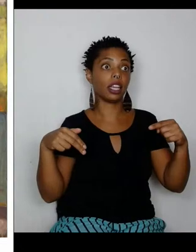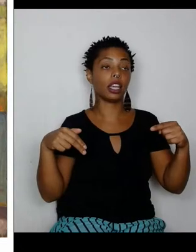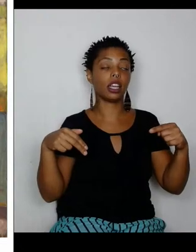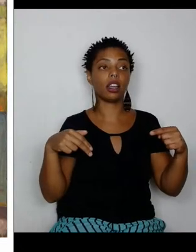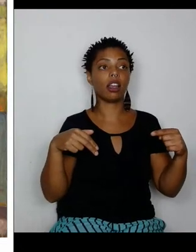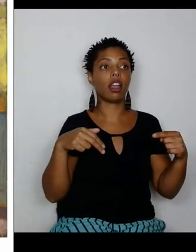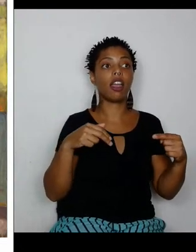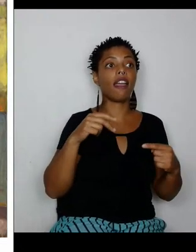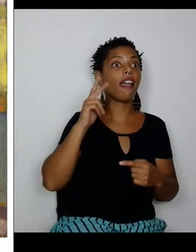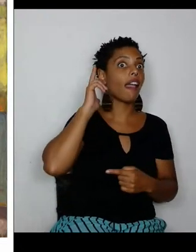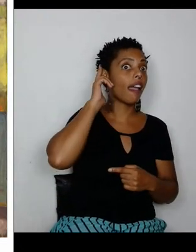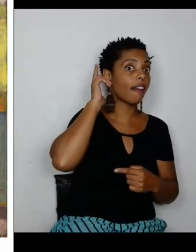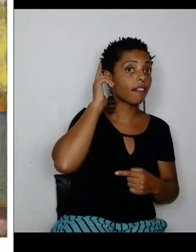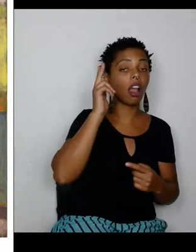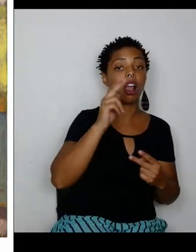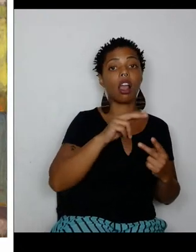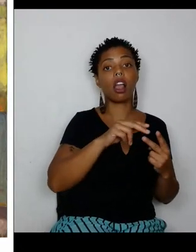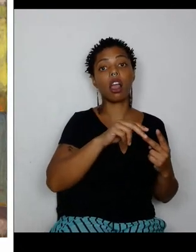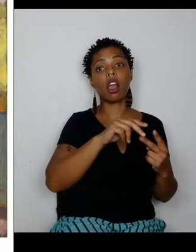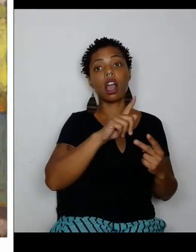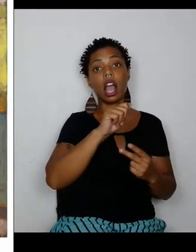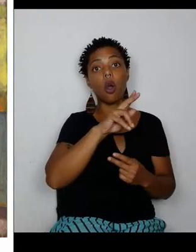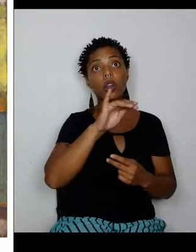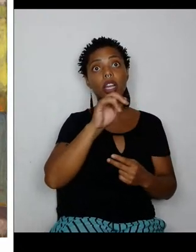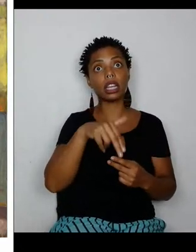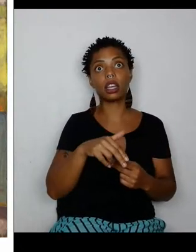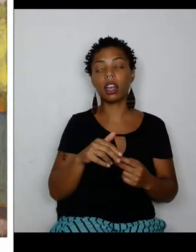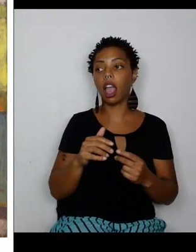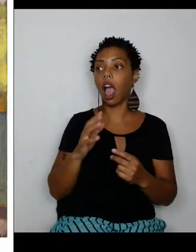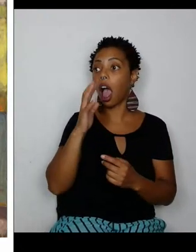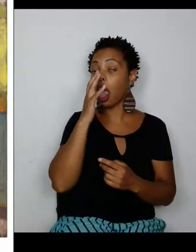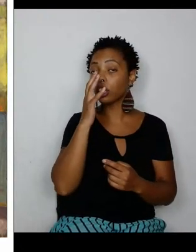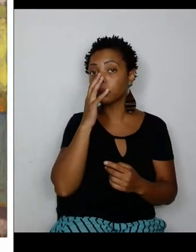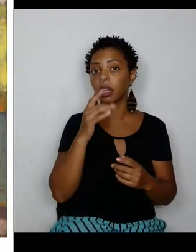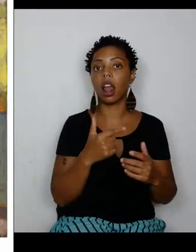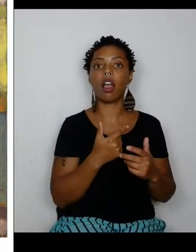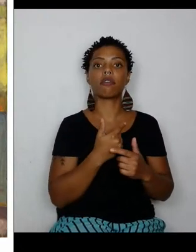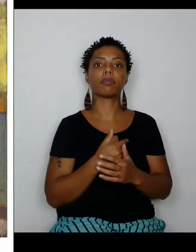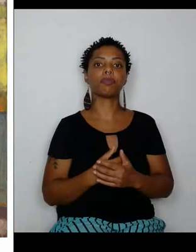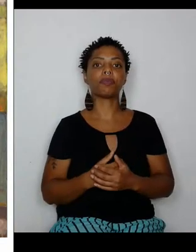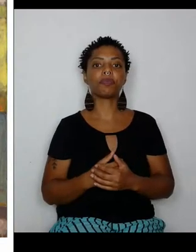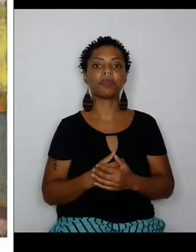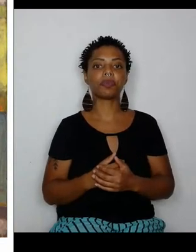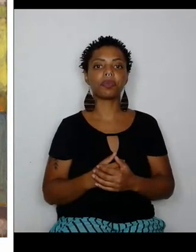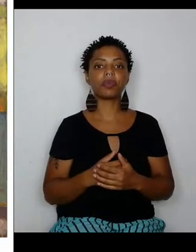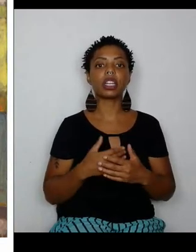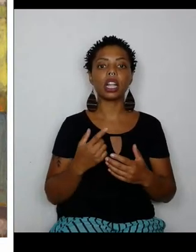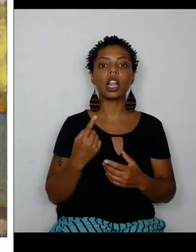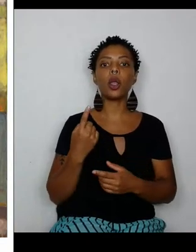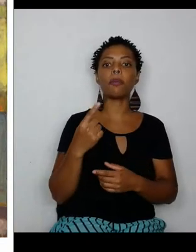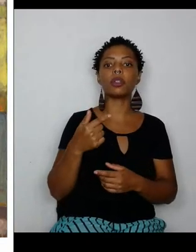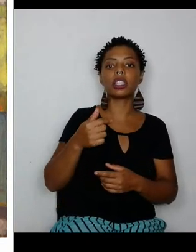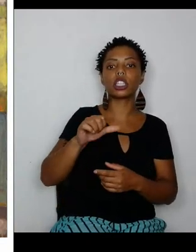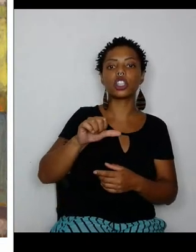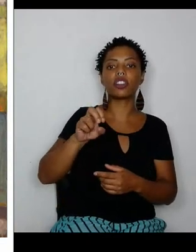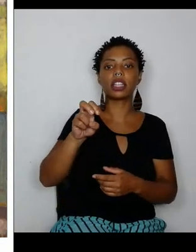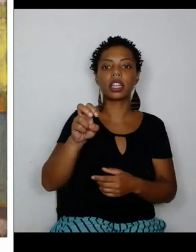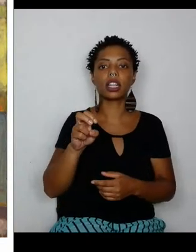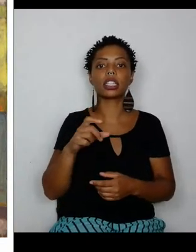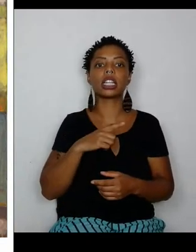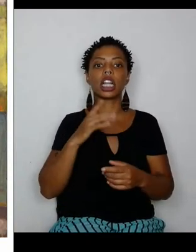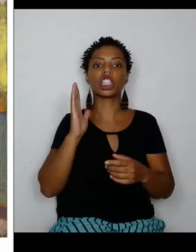fairy tales green snake and the beautiful lily 1795 which was republished in french in the 1860s